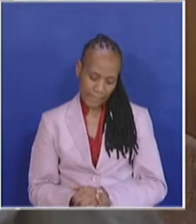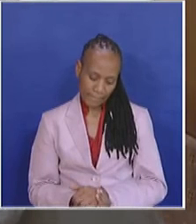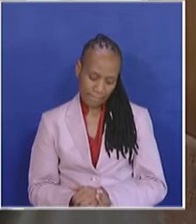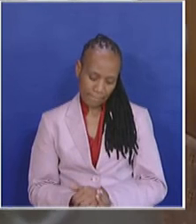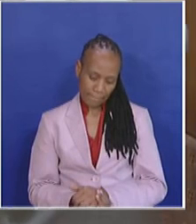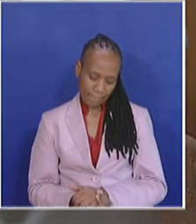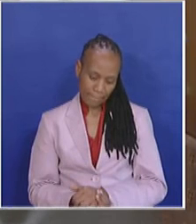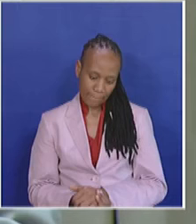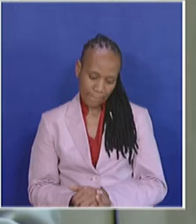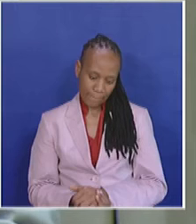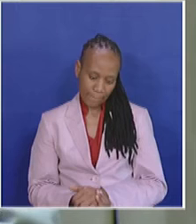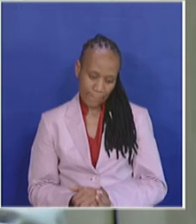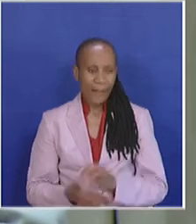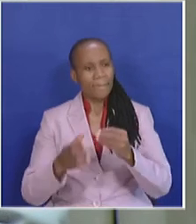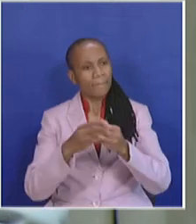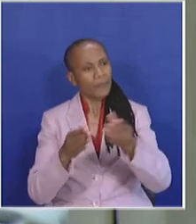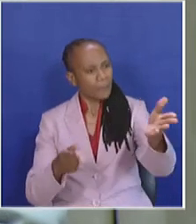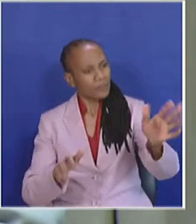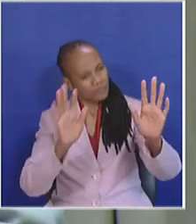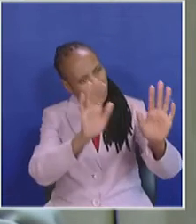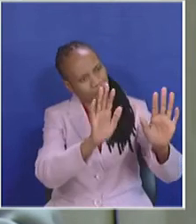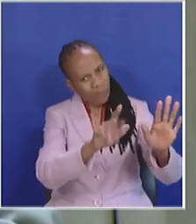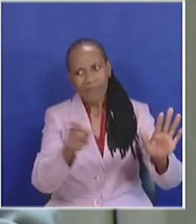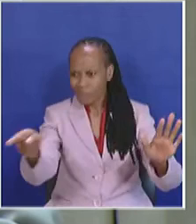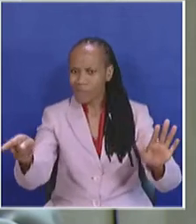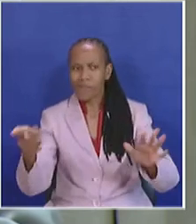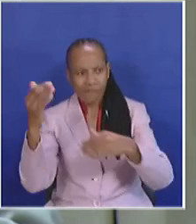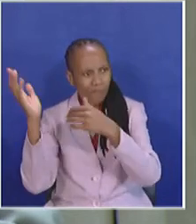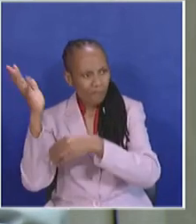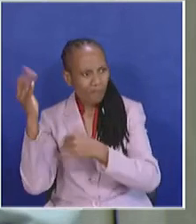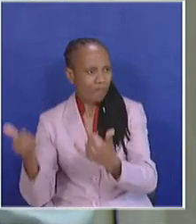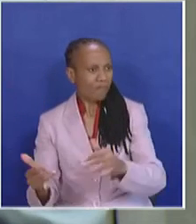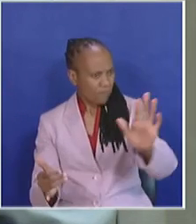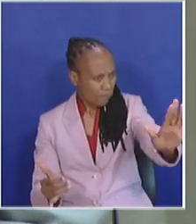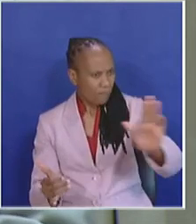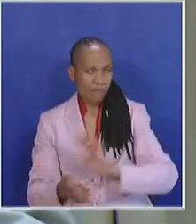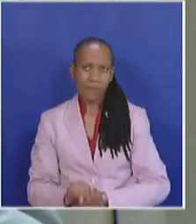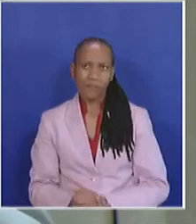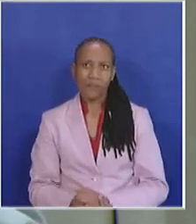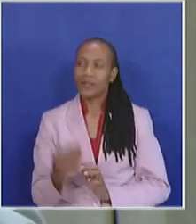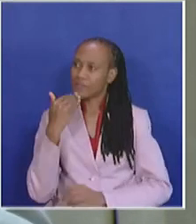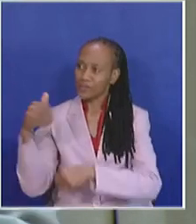I'm happy to Honorable take Mpambo, there part is in a this speaker on the podium. debate.